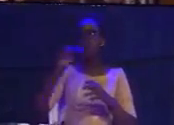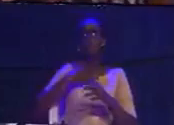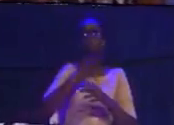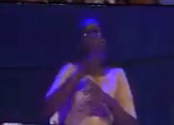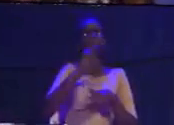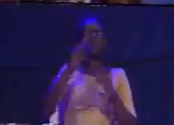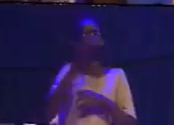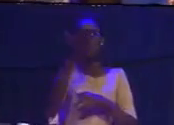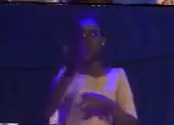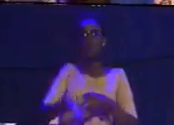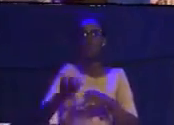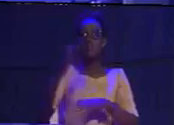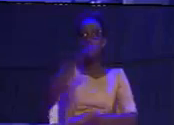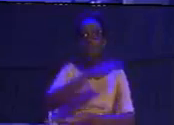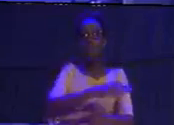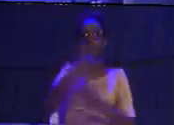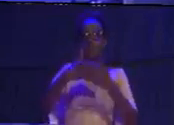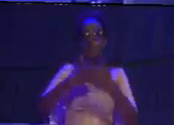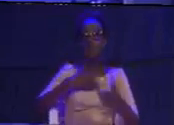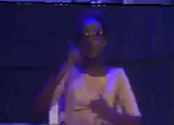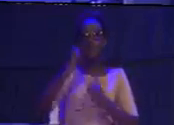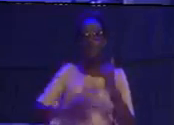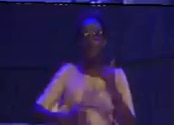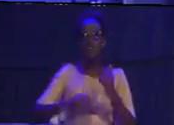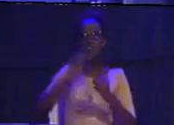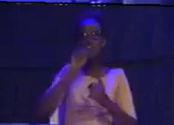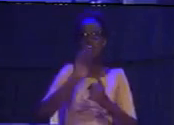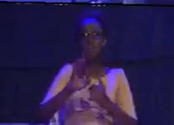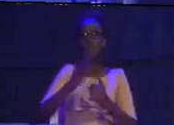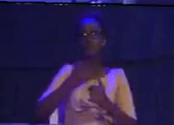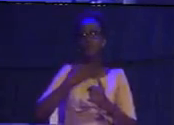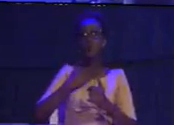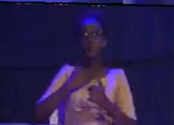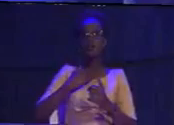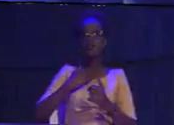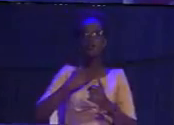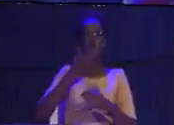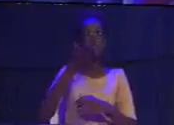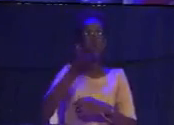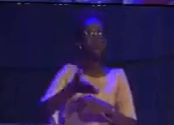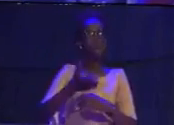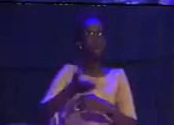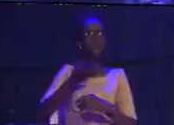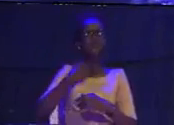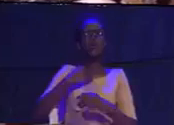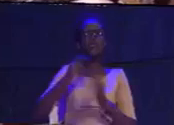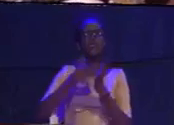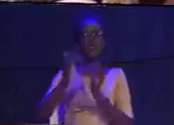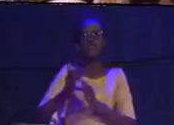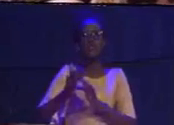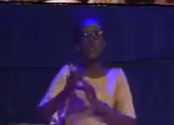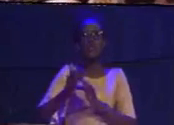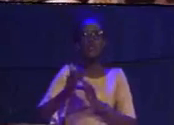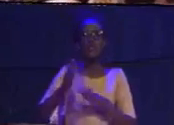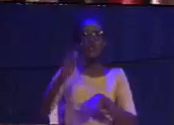sister, tonight, before you we go home, if you are here and you want Jesus